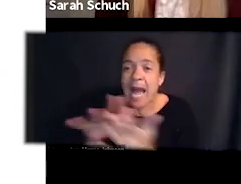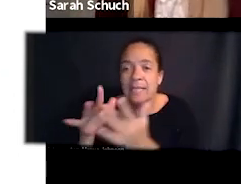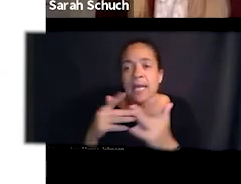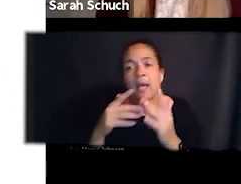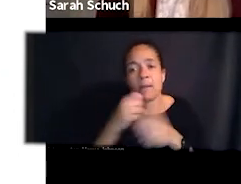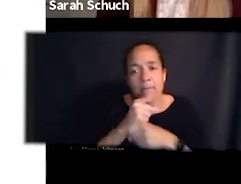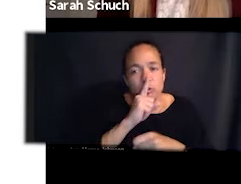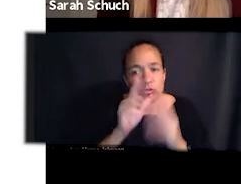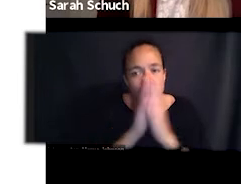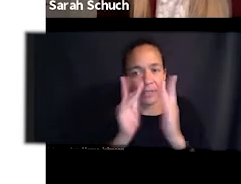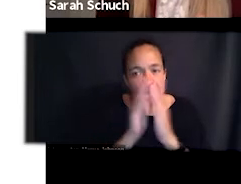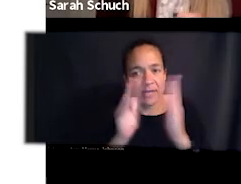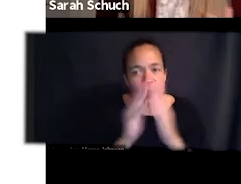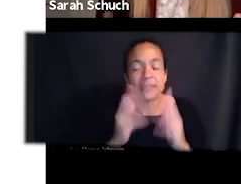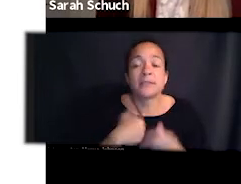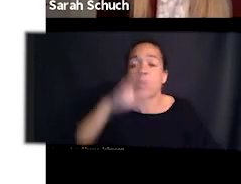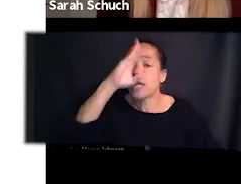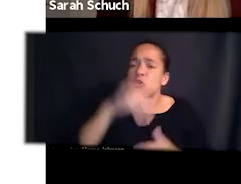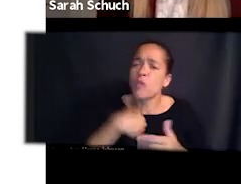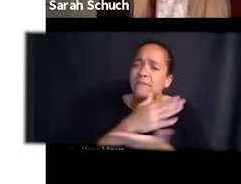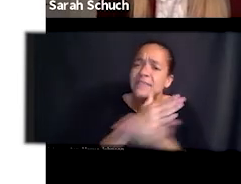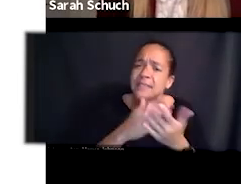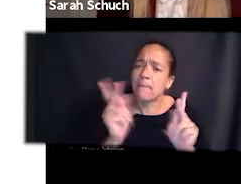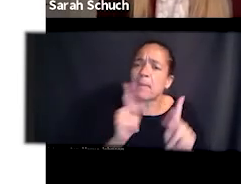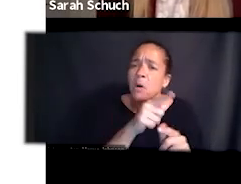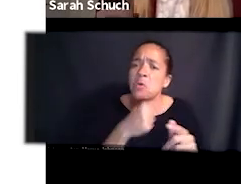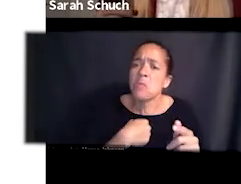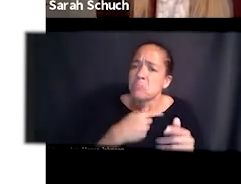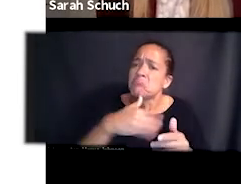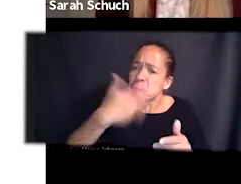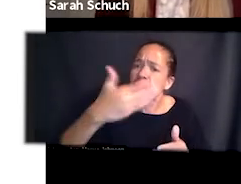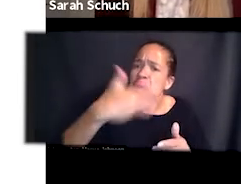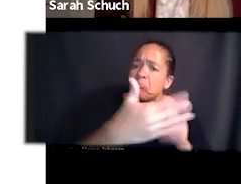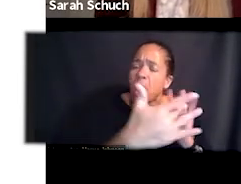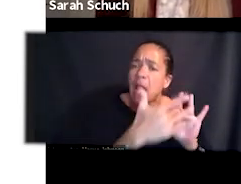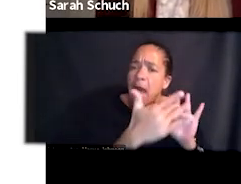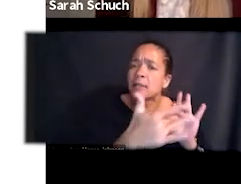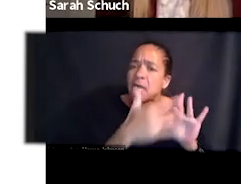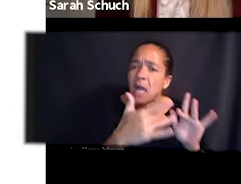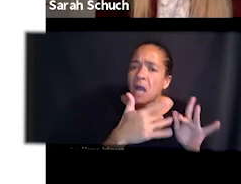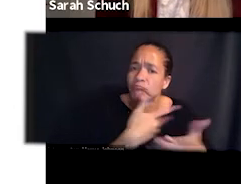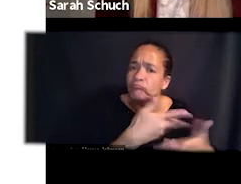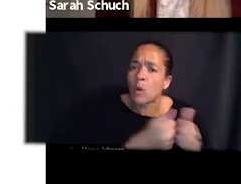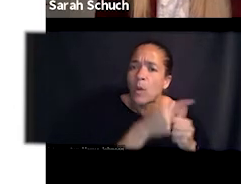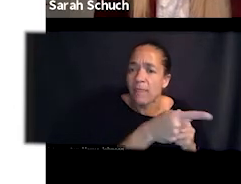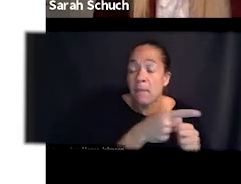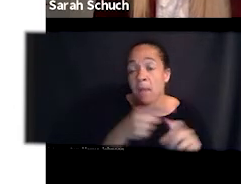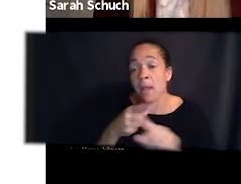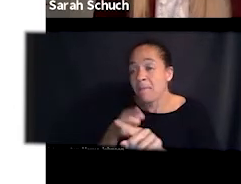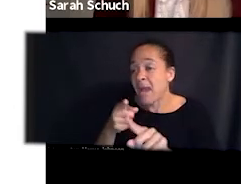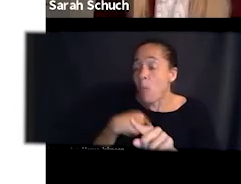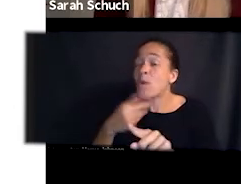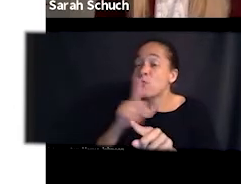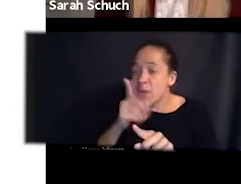people we heard from on a regular basis, and we knew we had our contacts in the community, but we really wanted to hear from voices that we hadn't heard